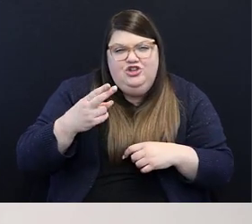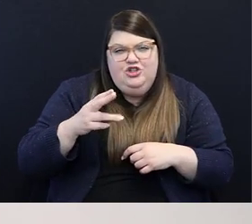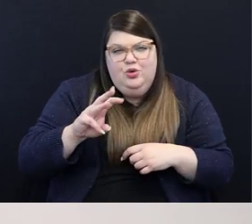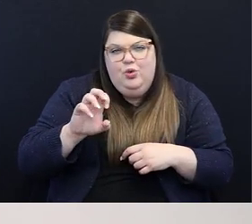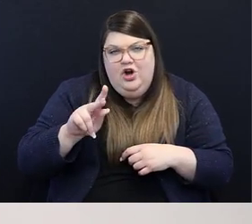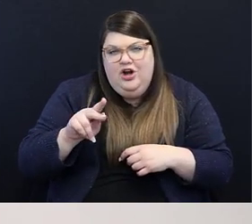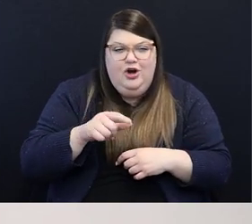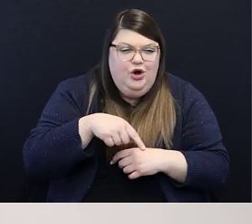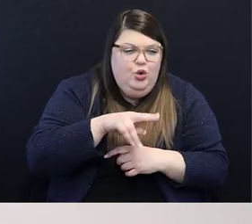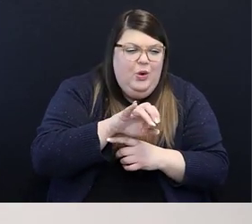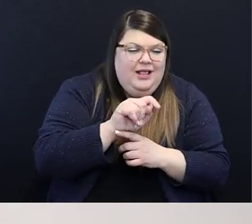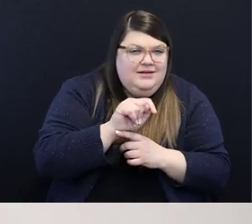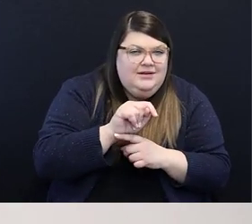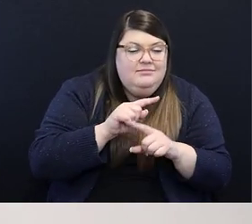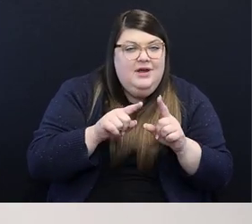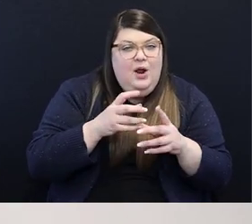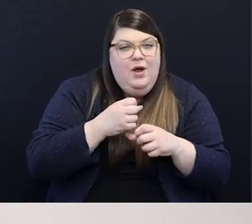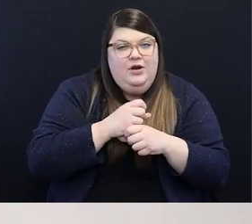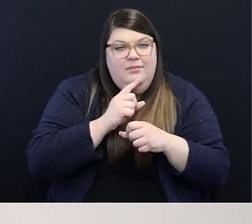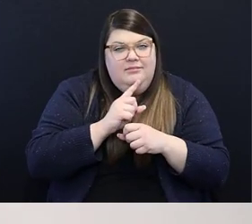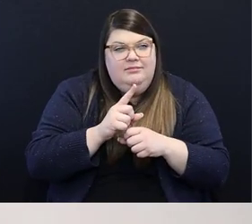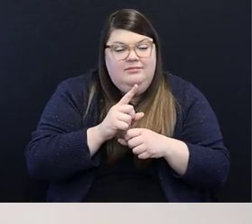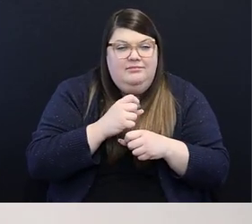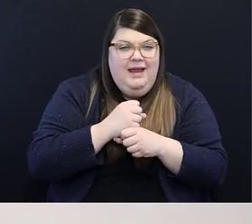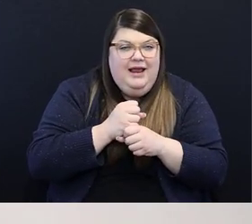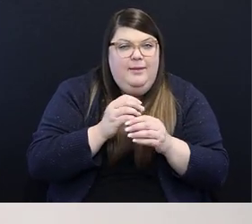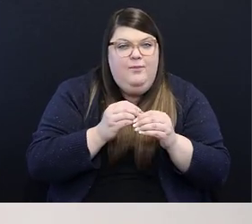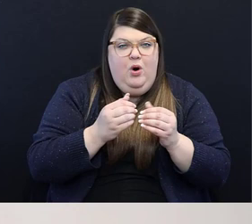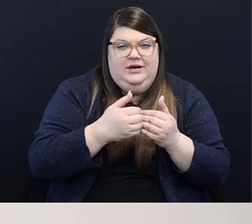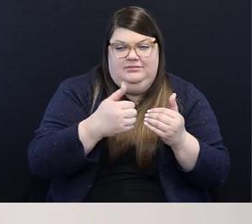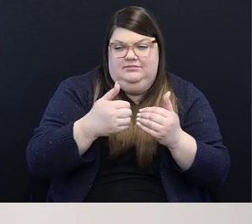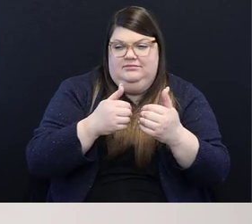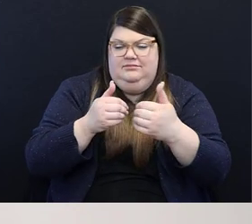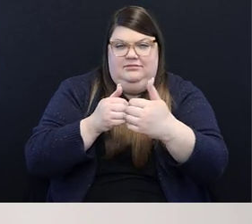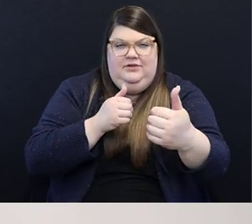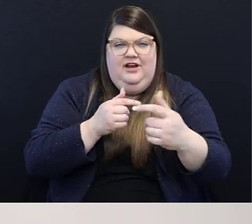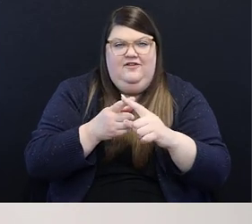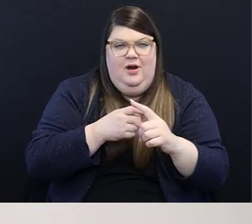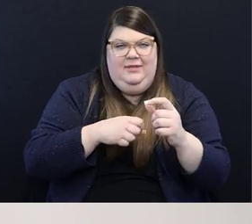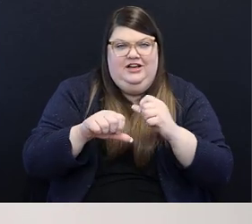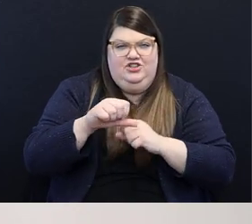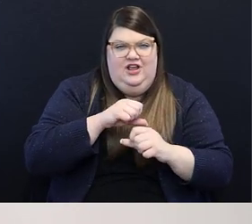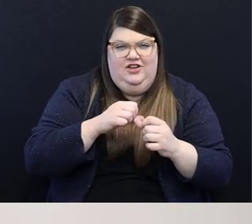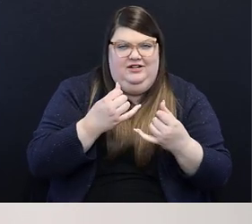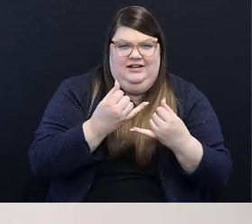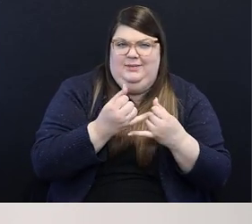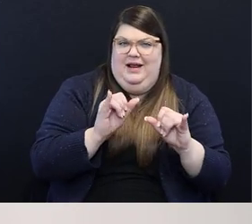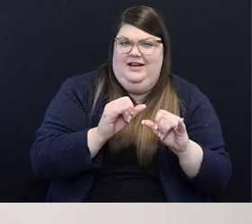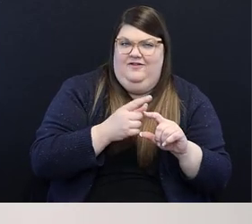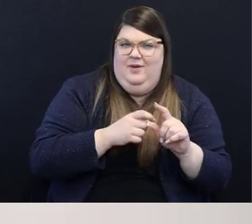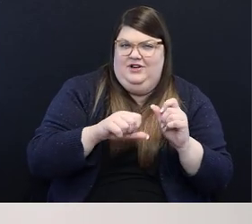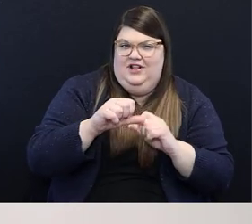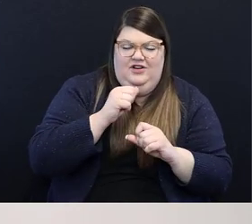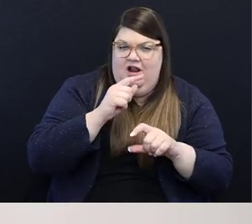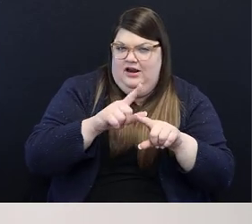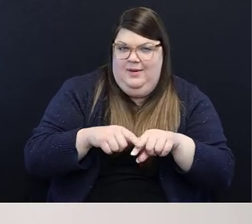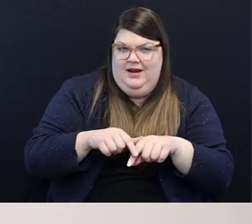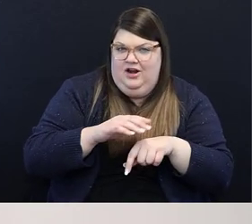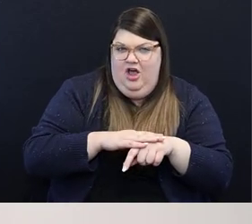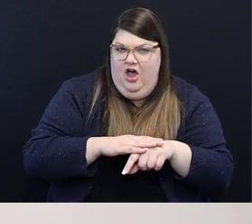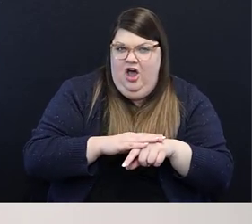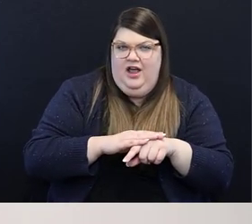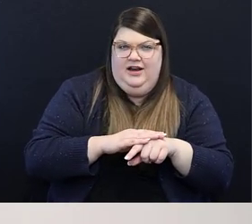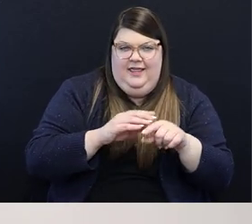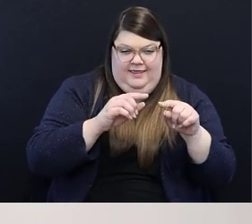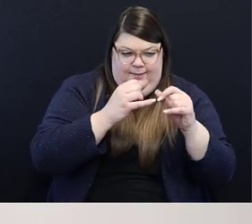I wanted to make the shapes more autonomous from each other so that one shape didn't have to be dependent on the perimeter of its